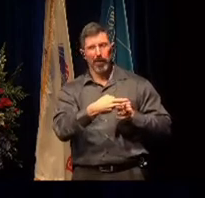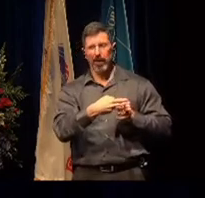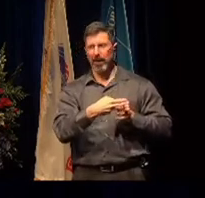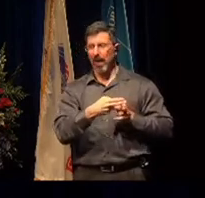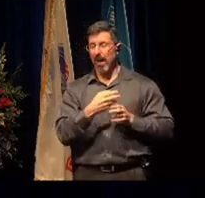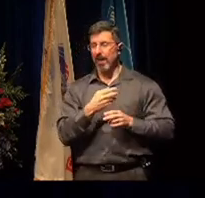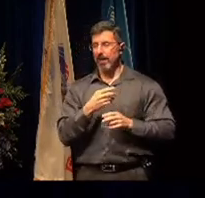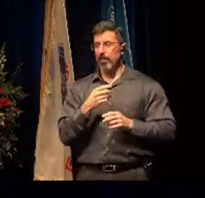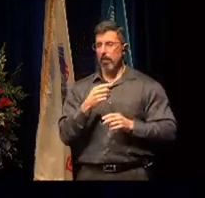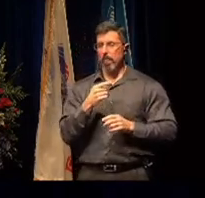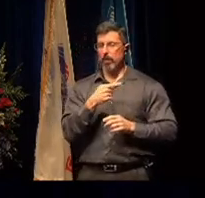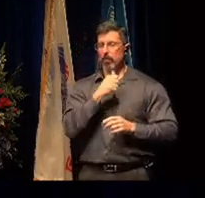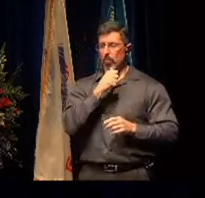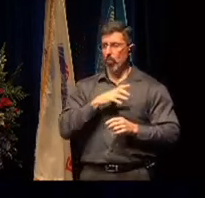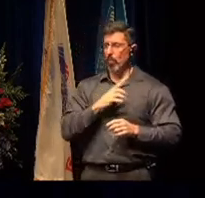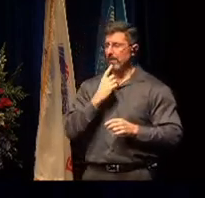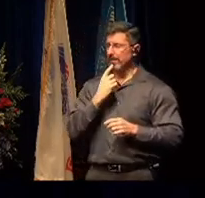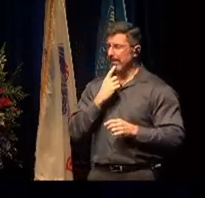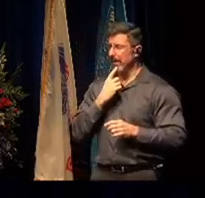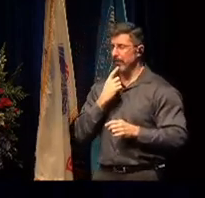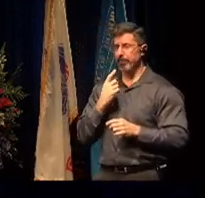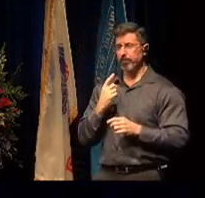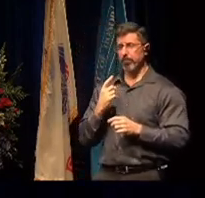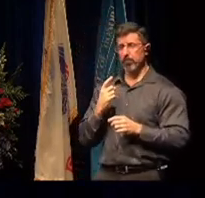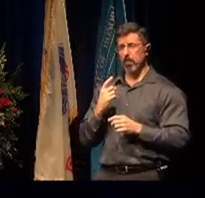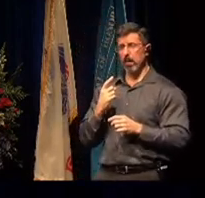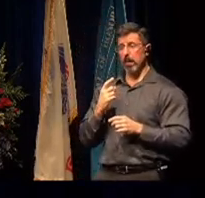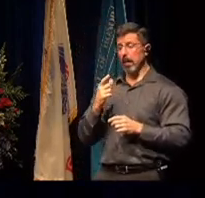mourned along with 5th Group when we lost John.